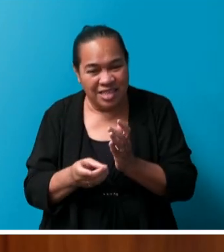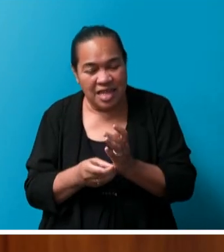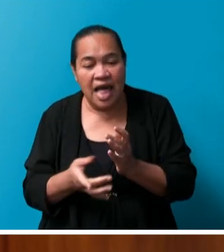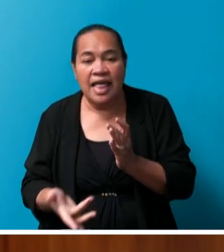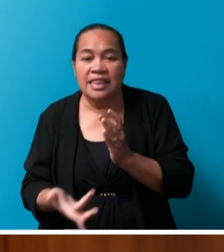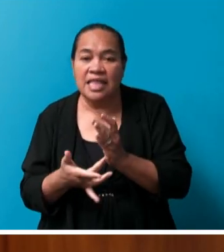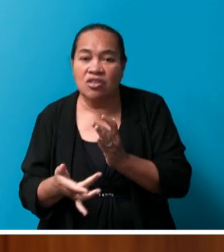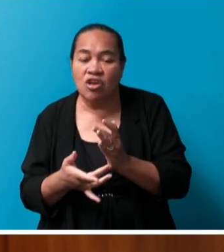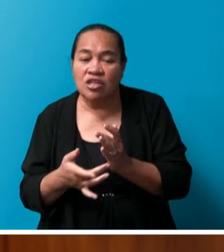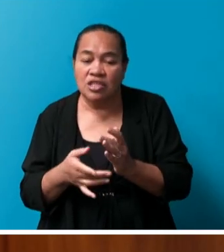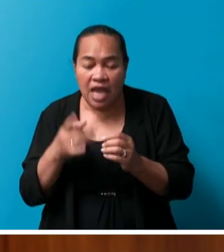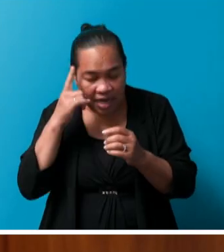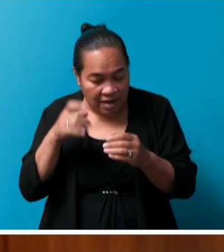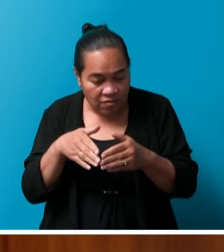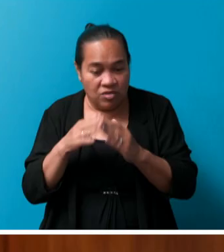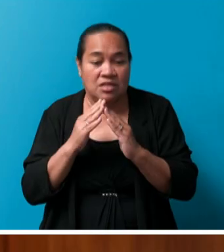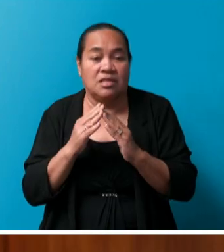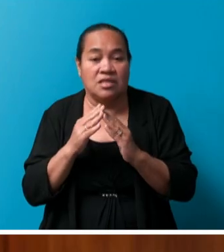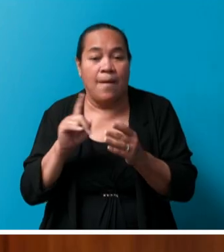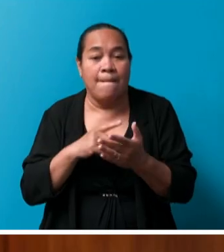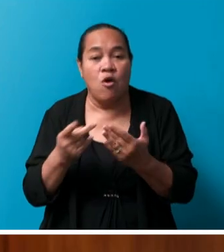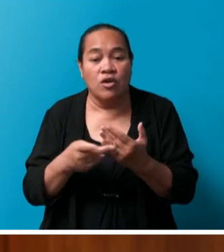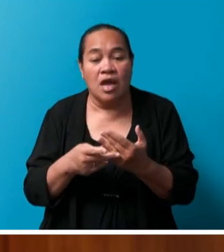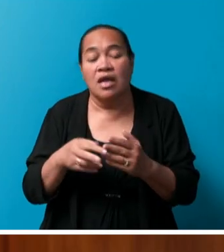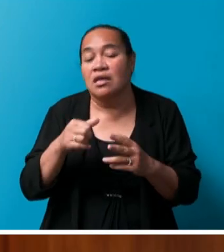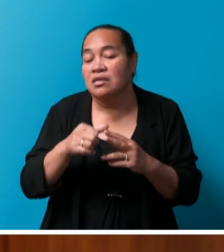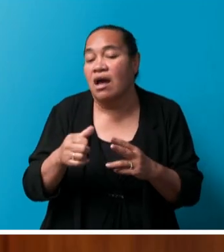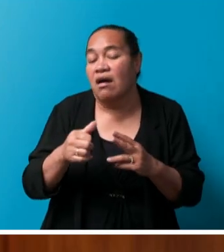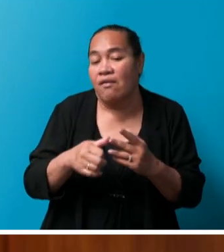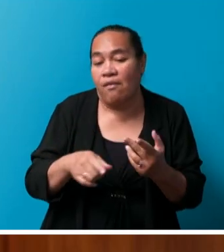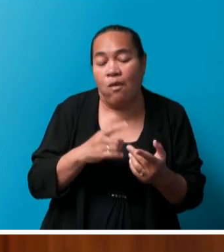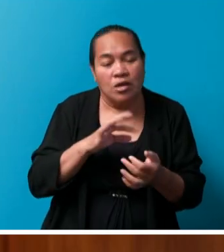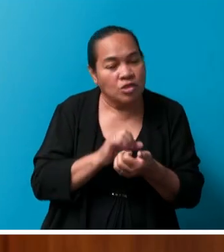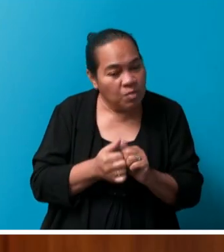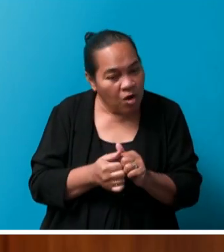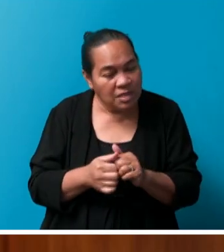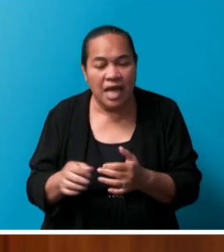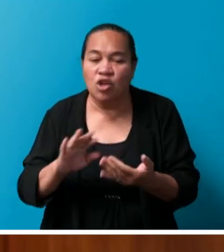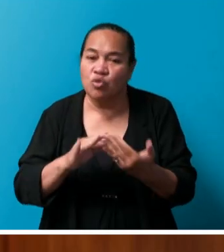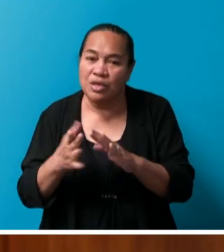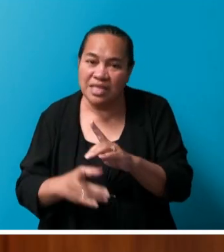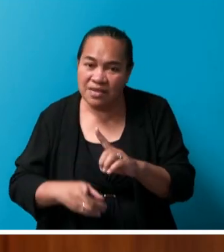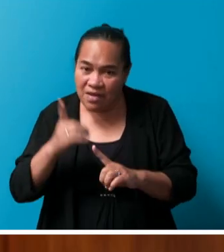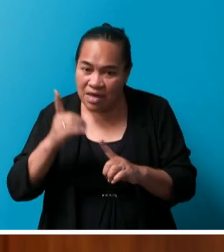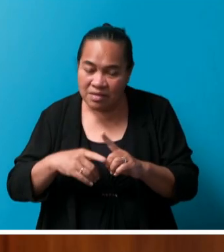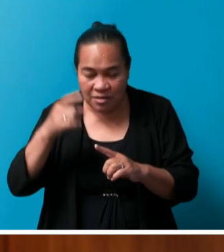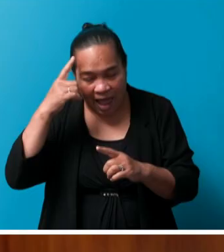program, employment and internships opportunities, sports and community development initiative.